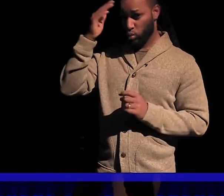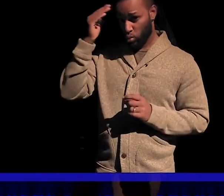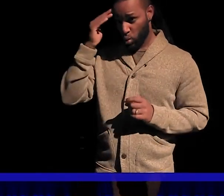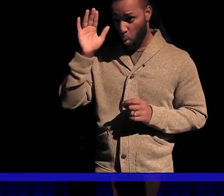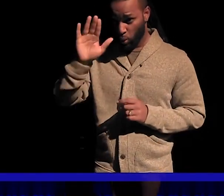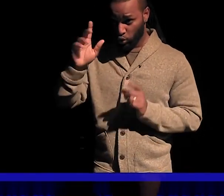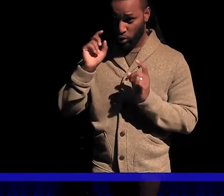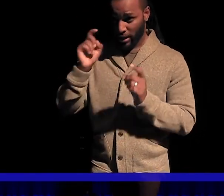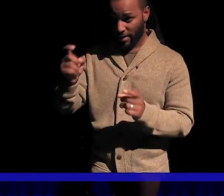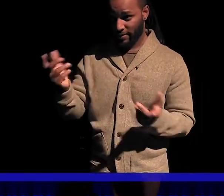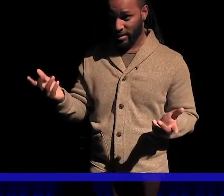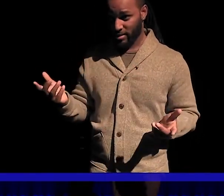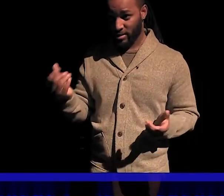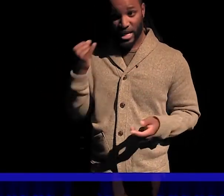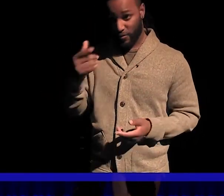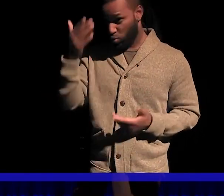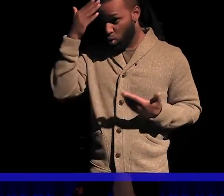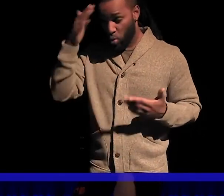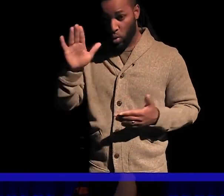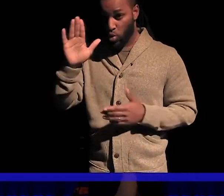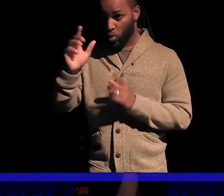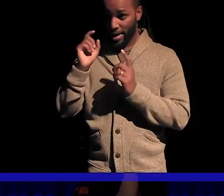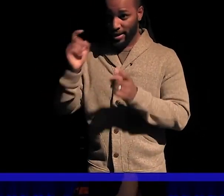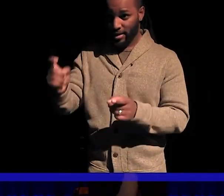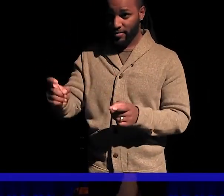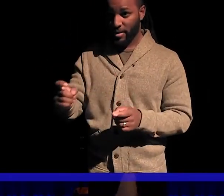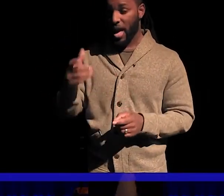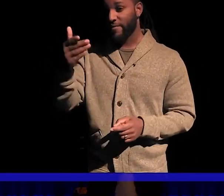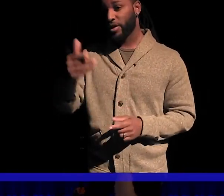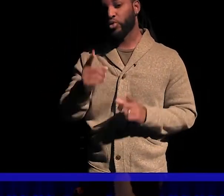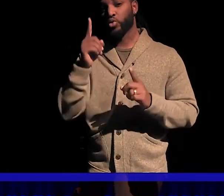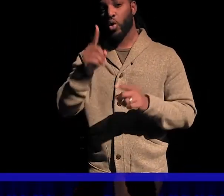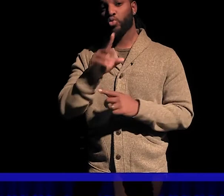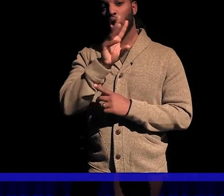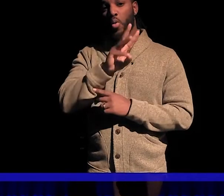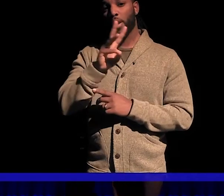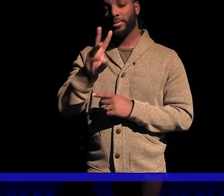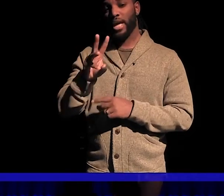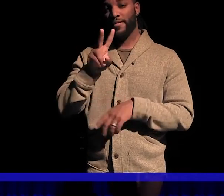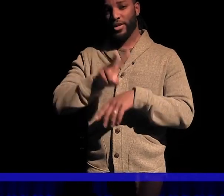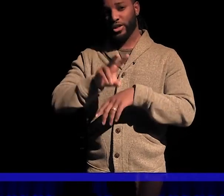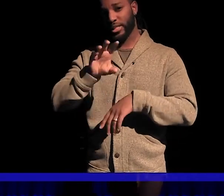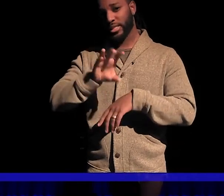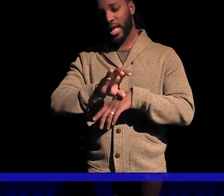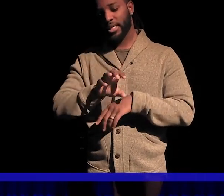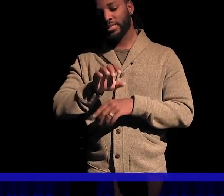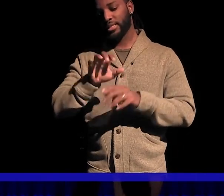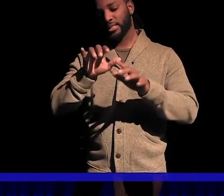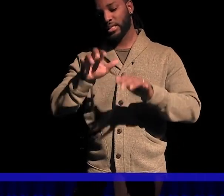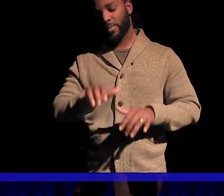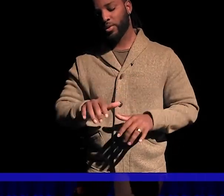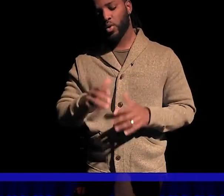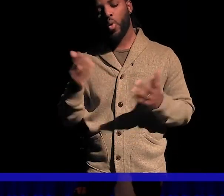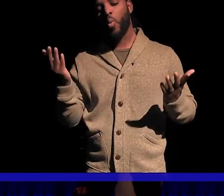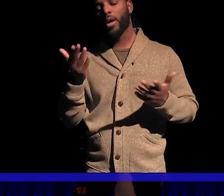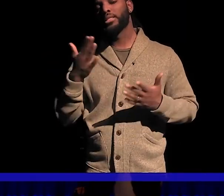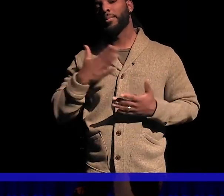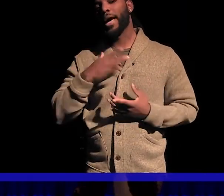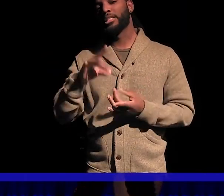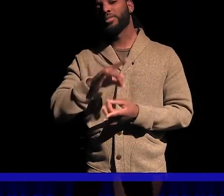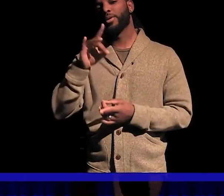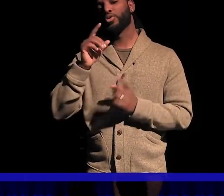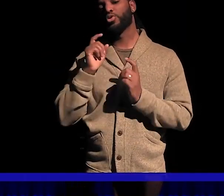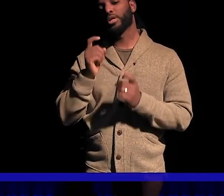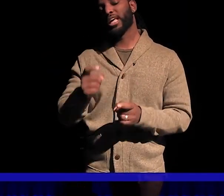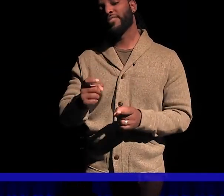is? If you don't know, I'm going to invite you to go to our website, Vineyard Cincinnati, and just type in there, what's my spiritual gift?